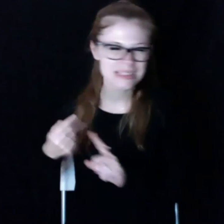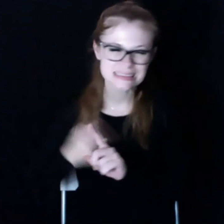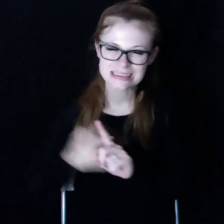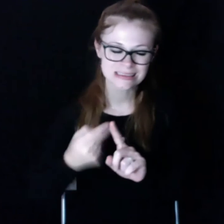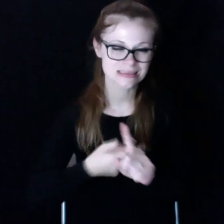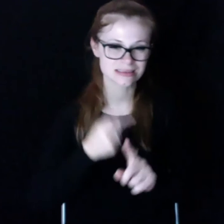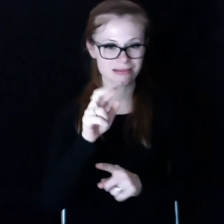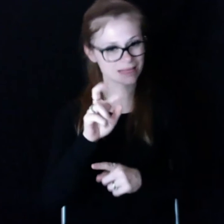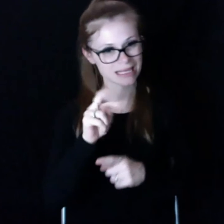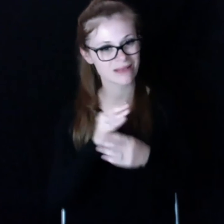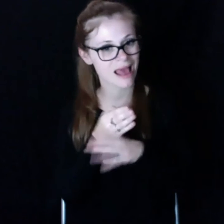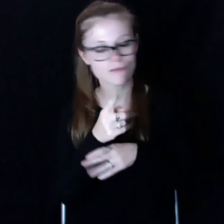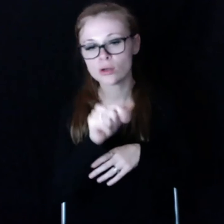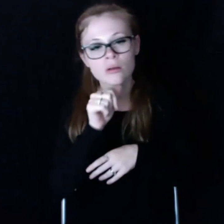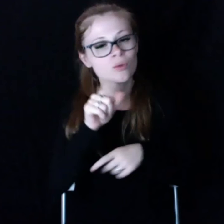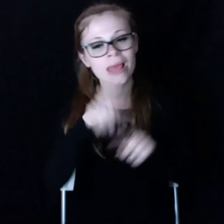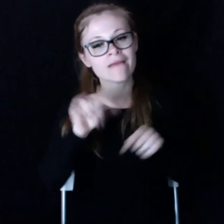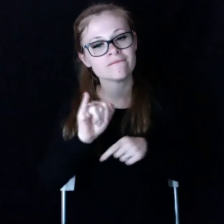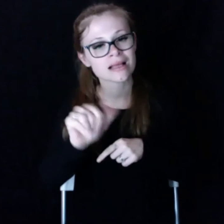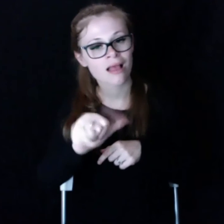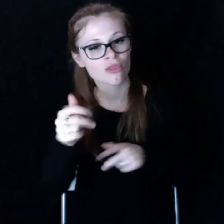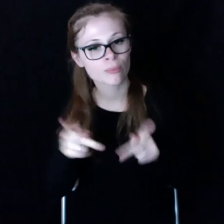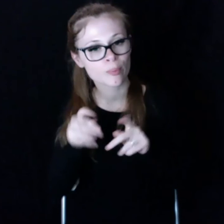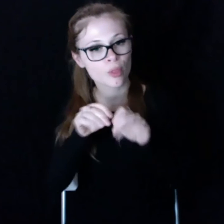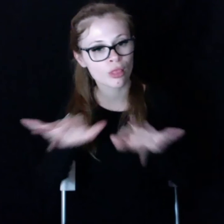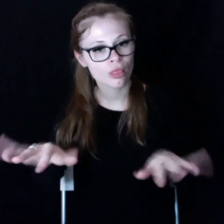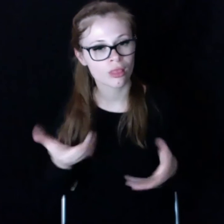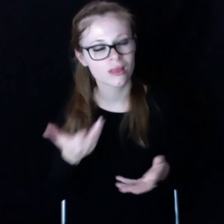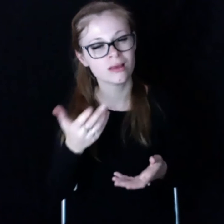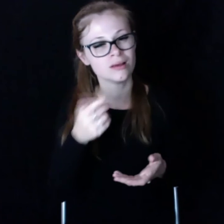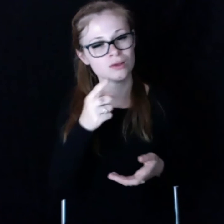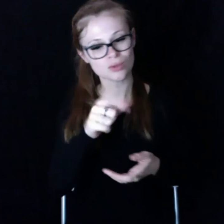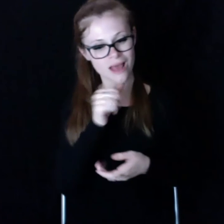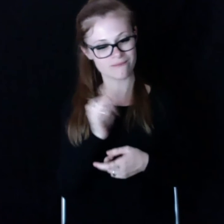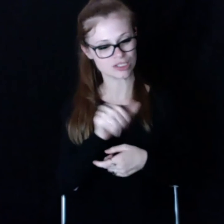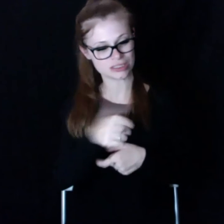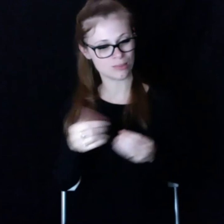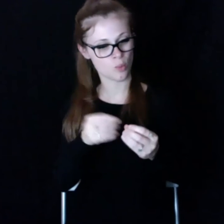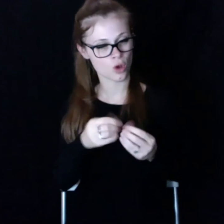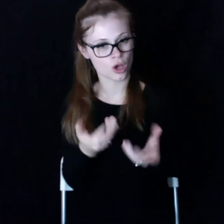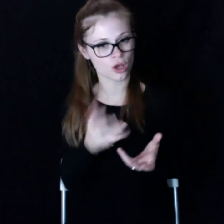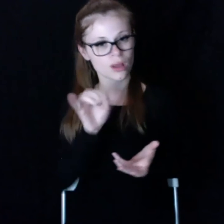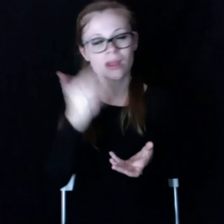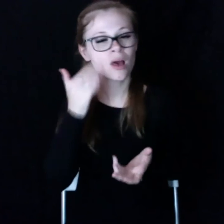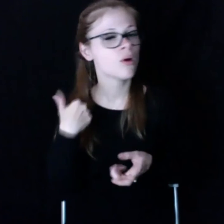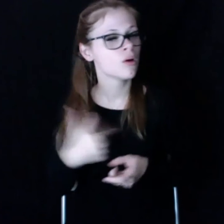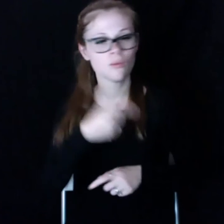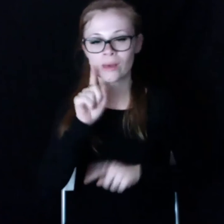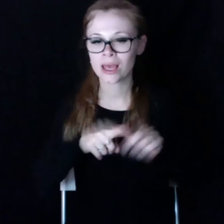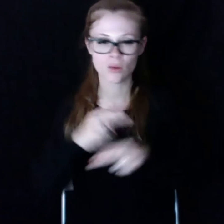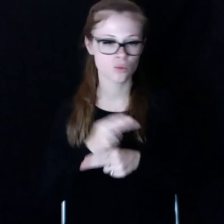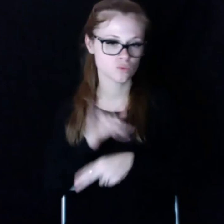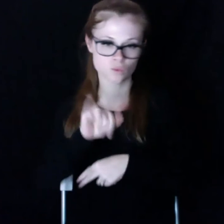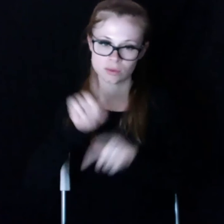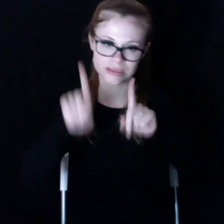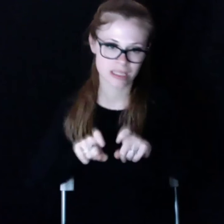longer infectious. And so that's why we can't use these tests to test out of it. We